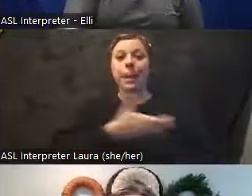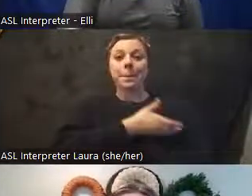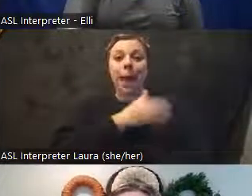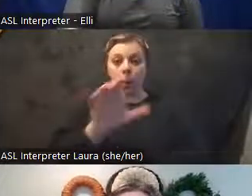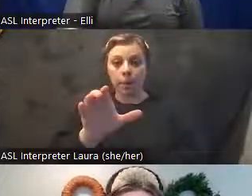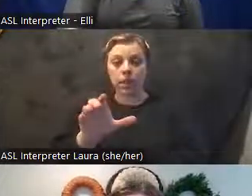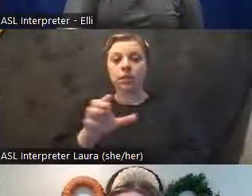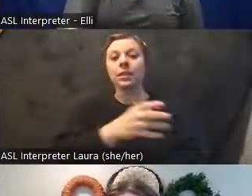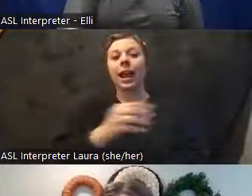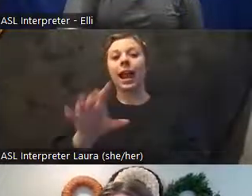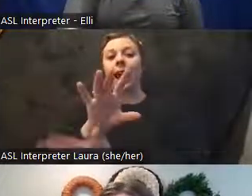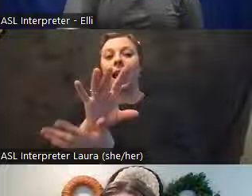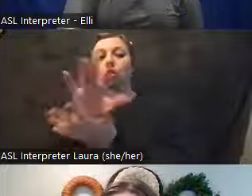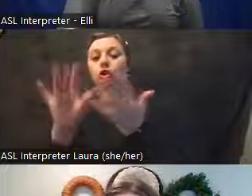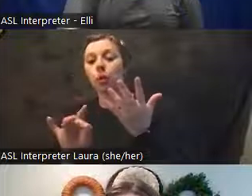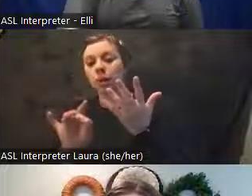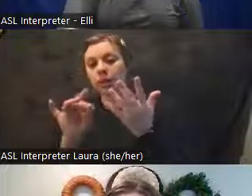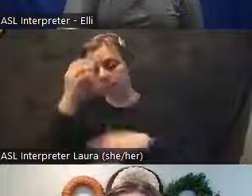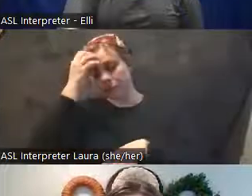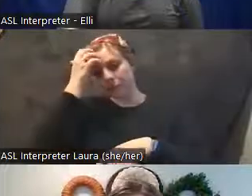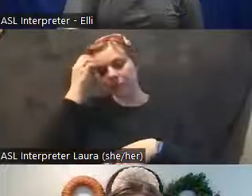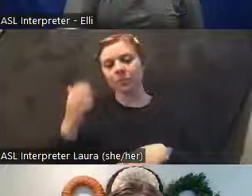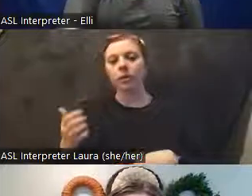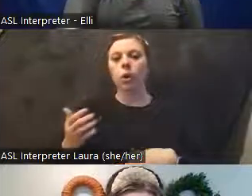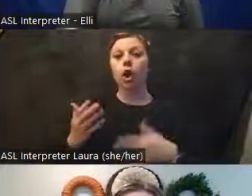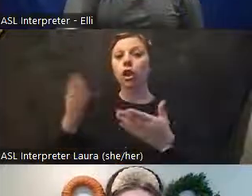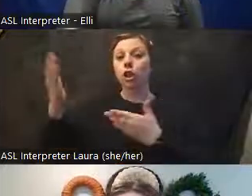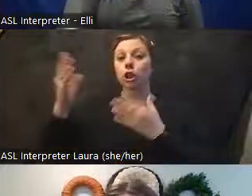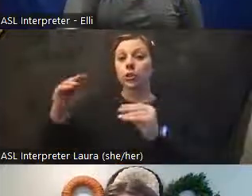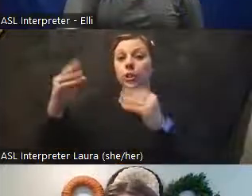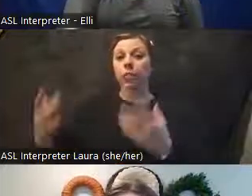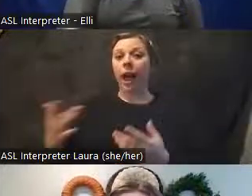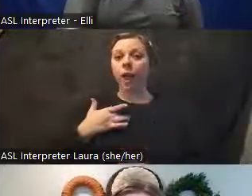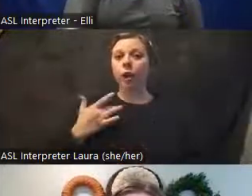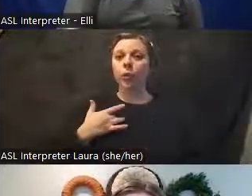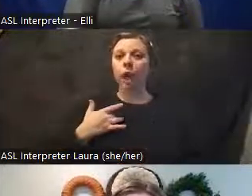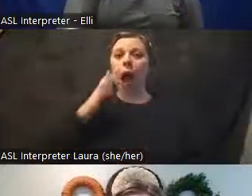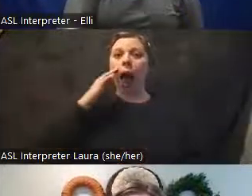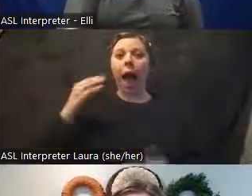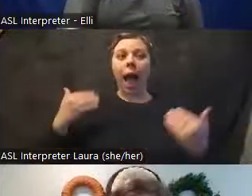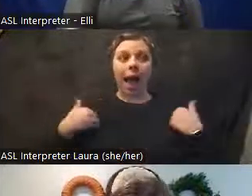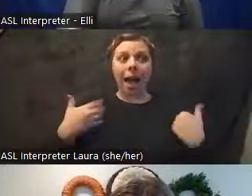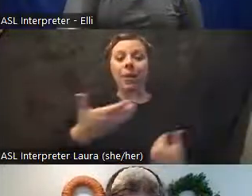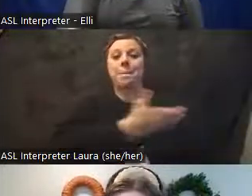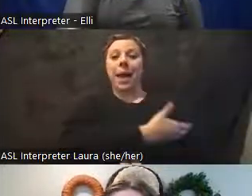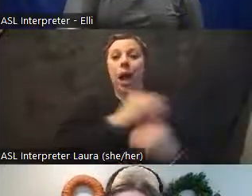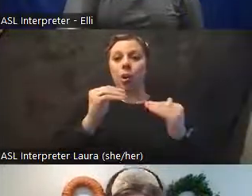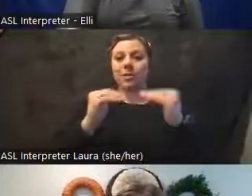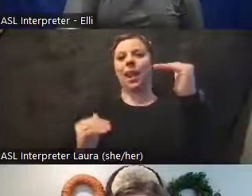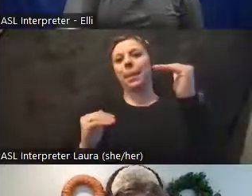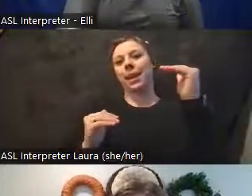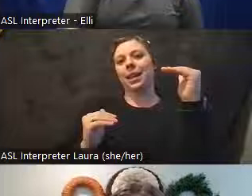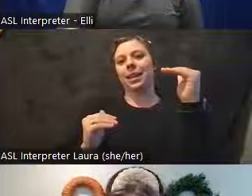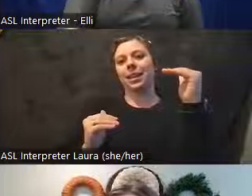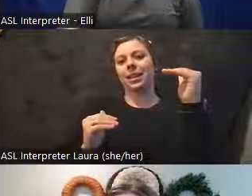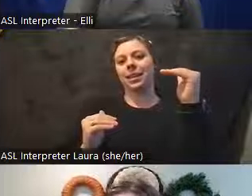think we have to understand that there's an existing power dynamic between our students and the survivors and we as